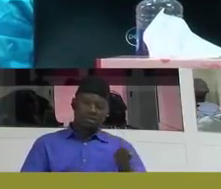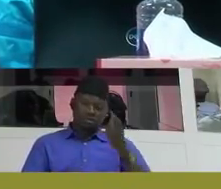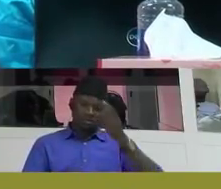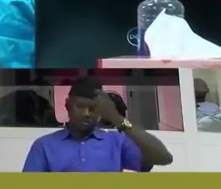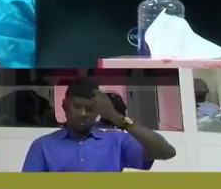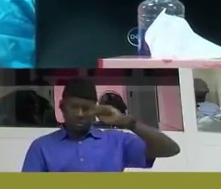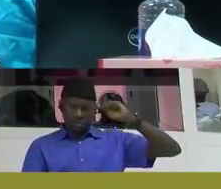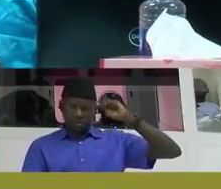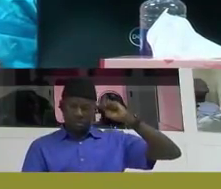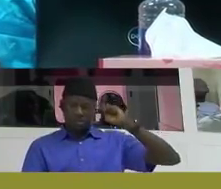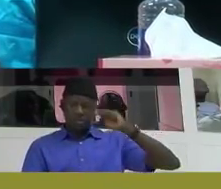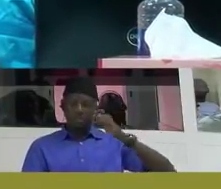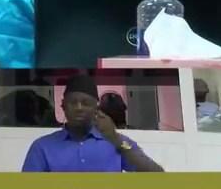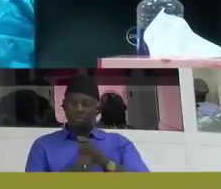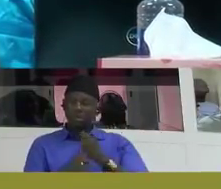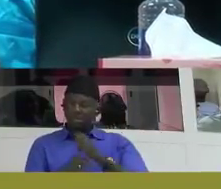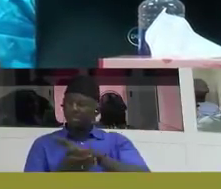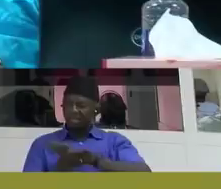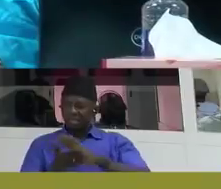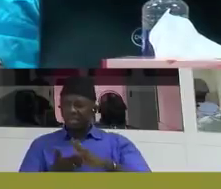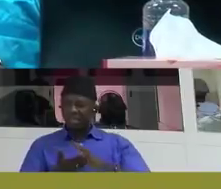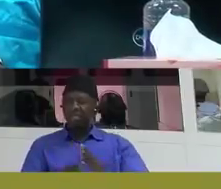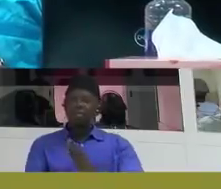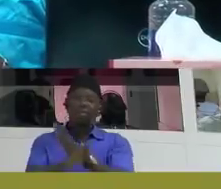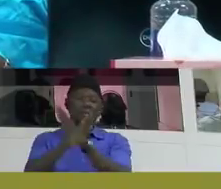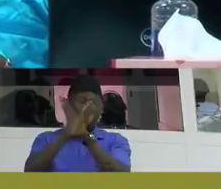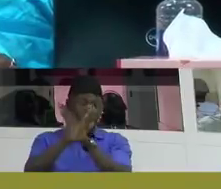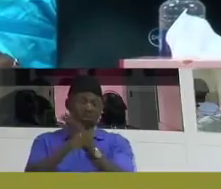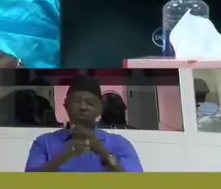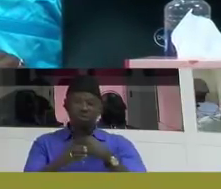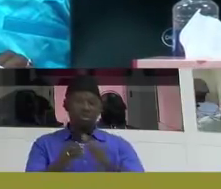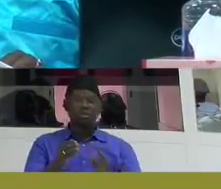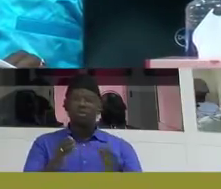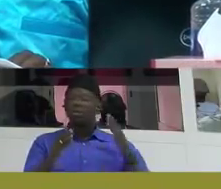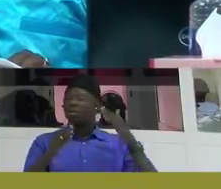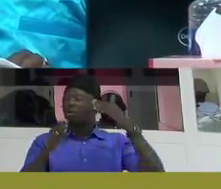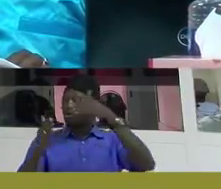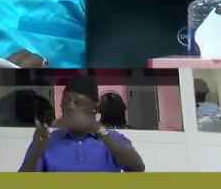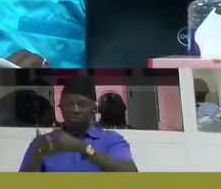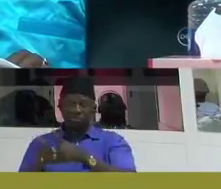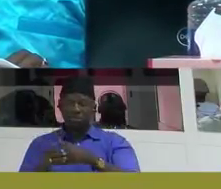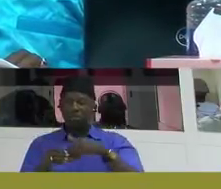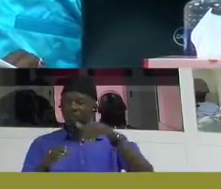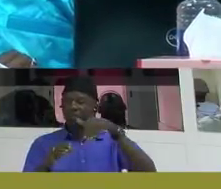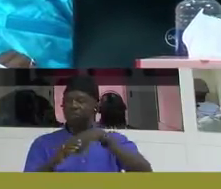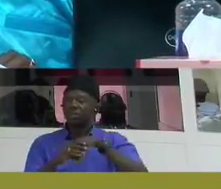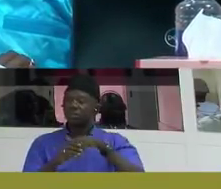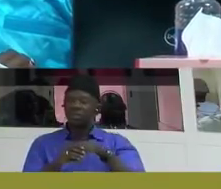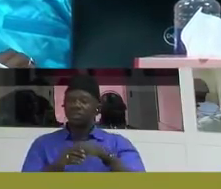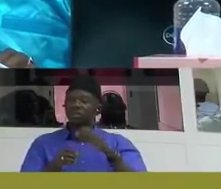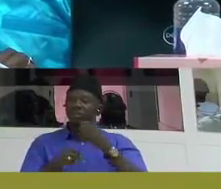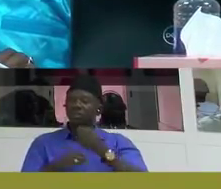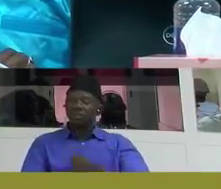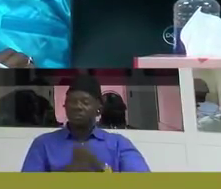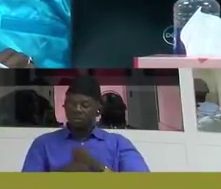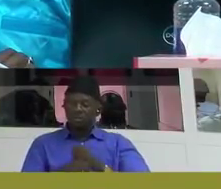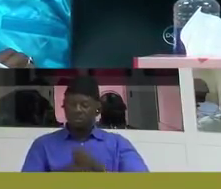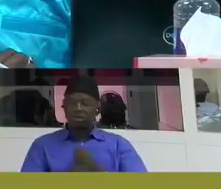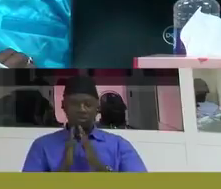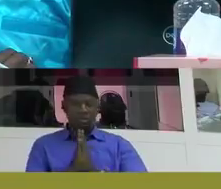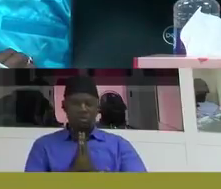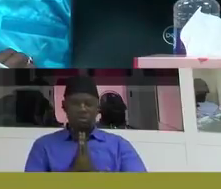clarified that the ban did not extend to Christian worship, the harassment